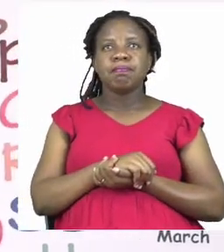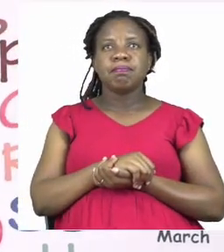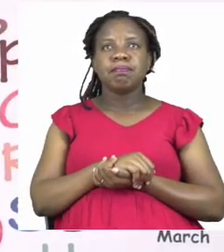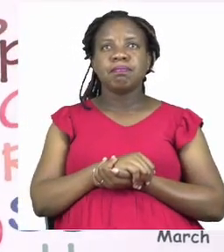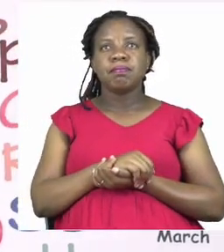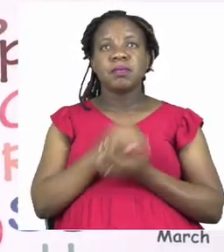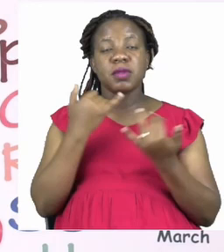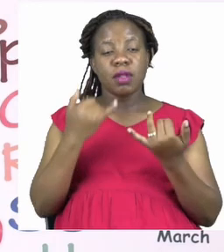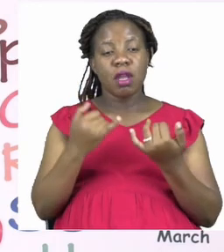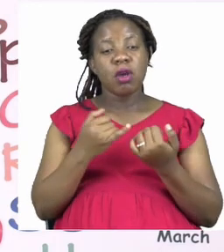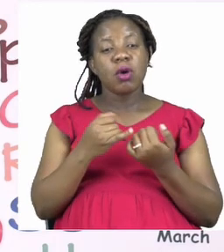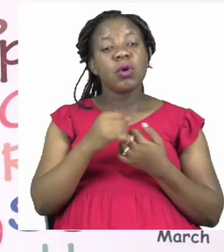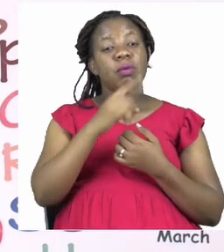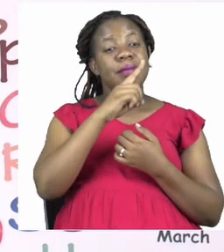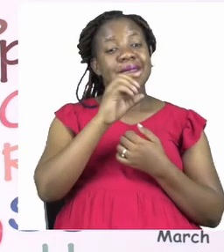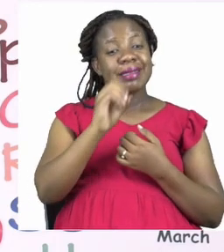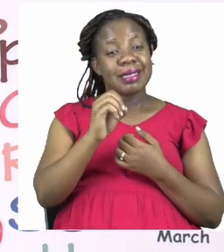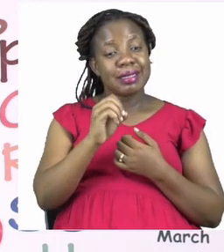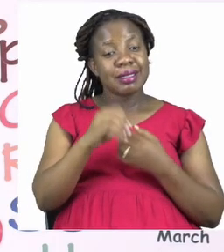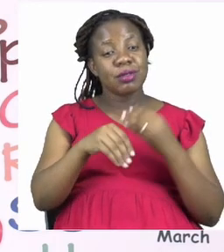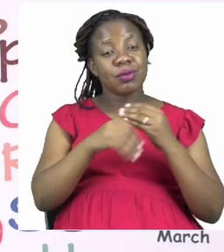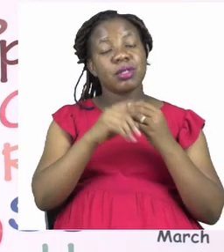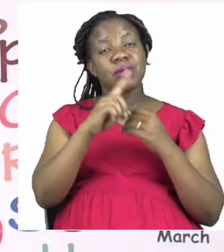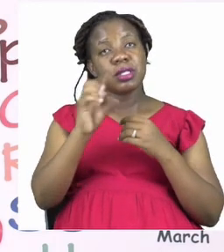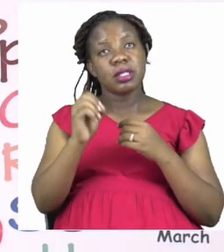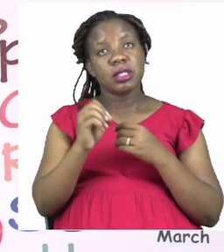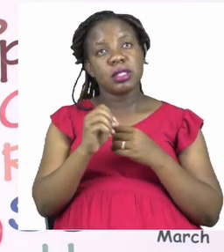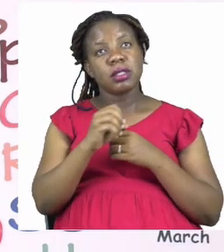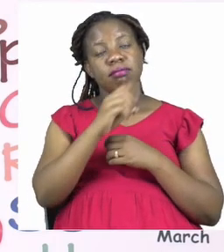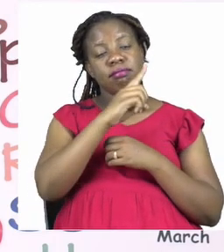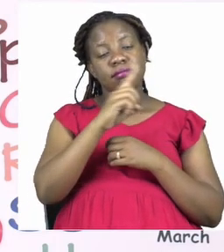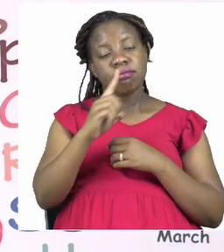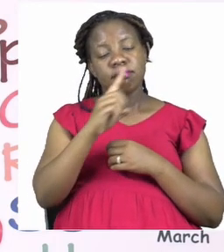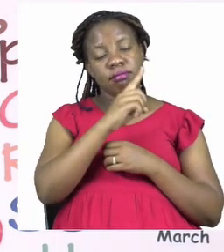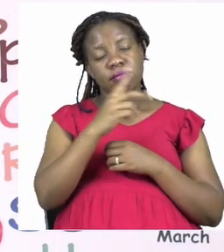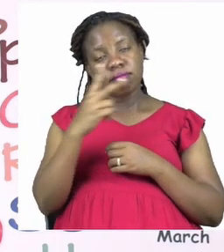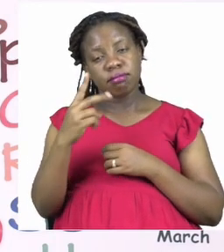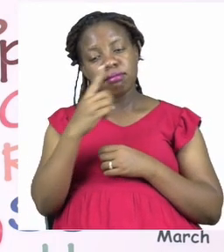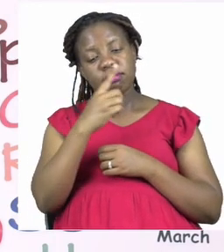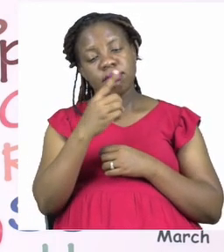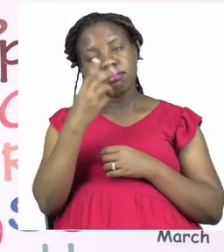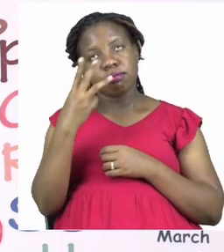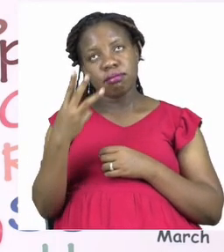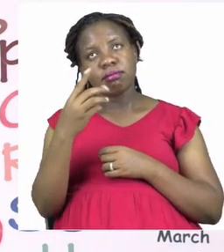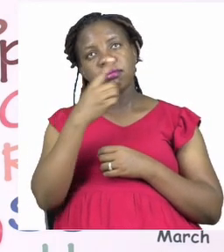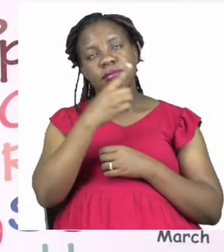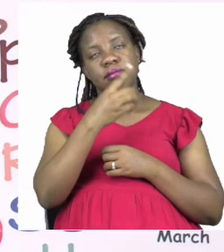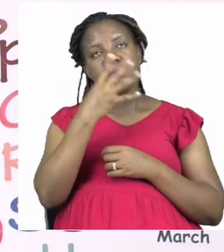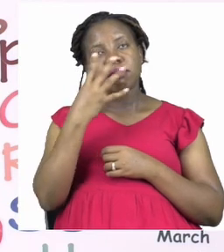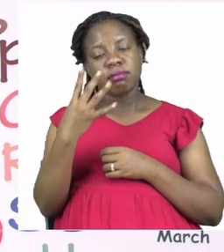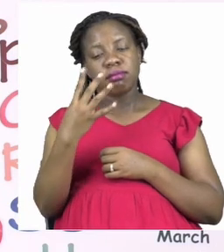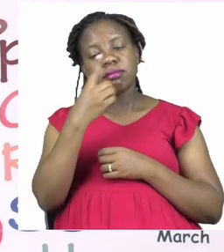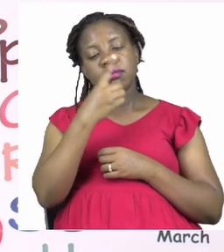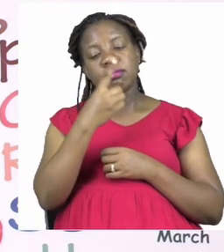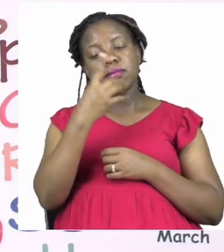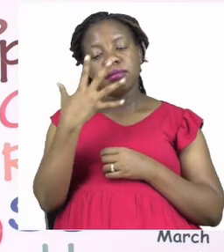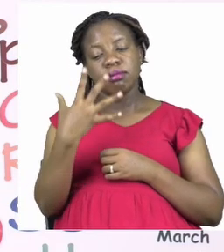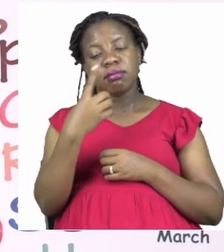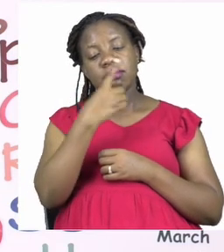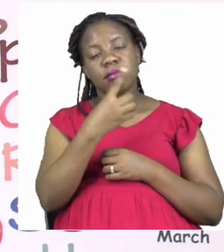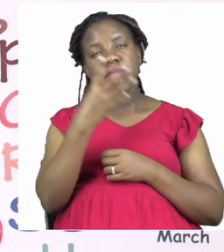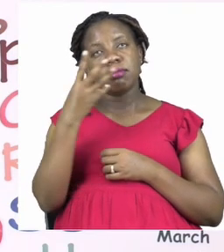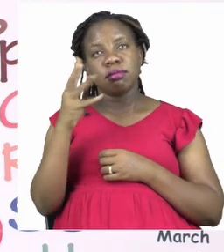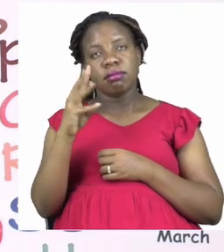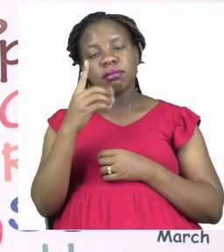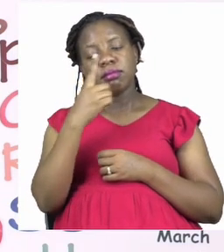is already there. 11, 12, 13, 14, 15,